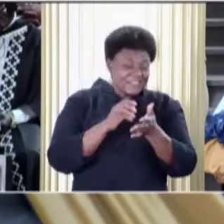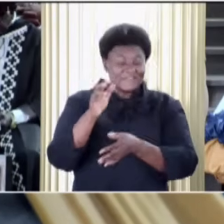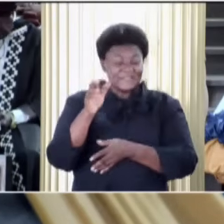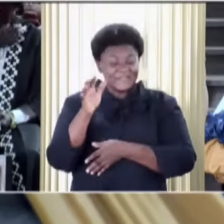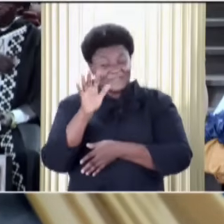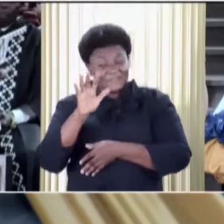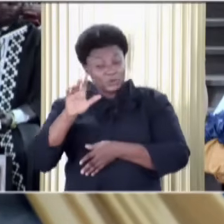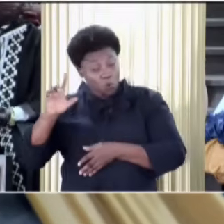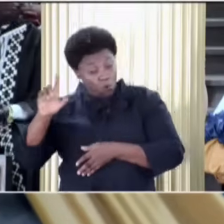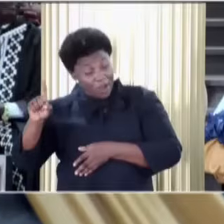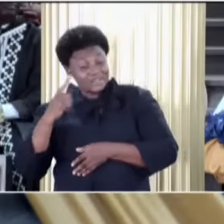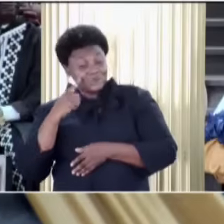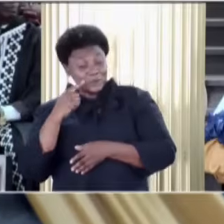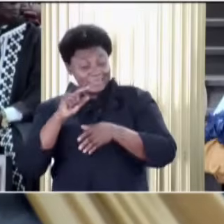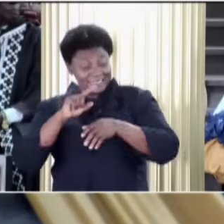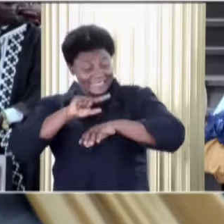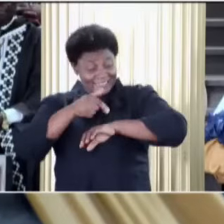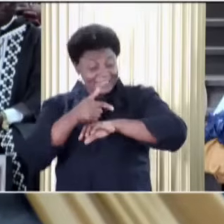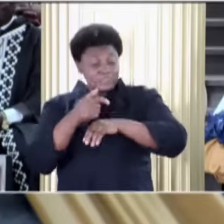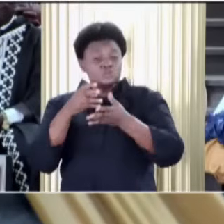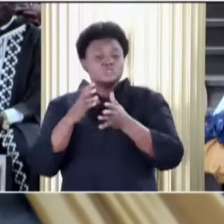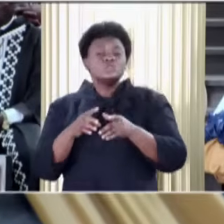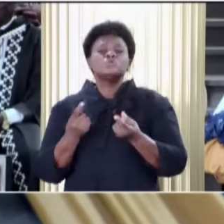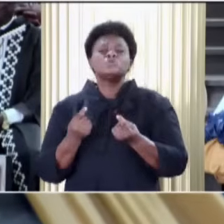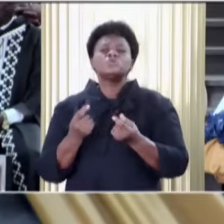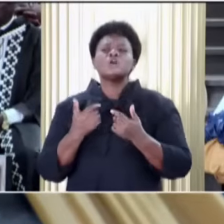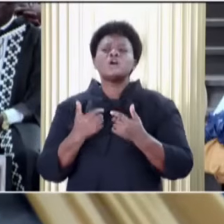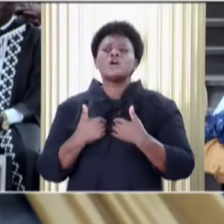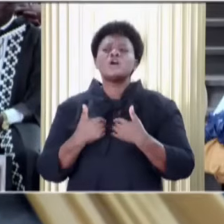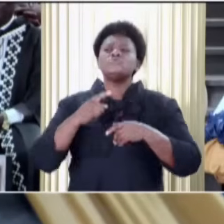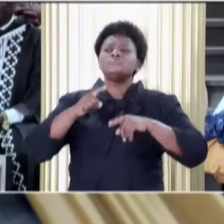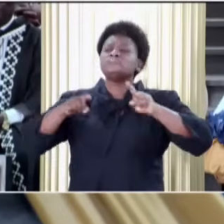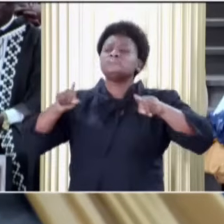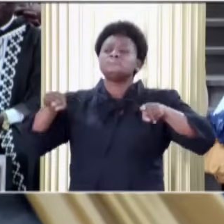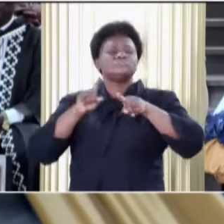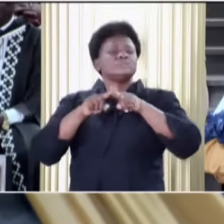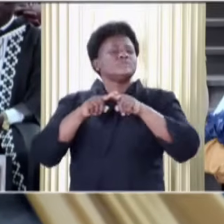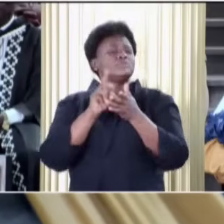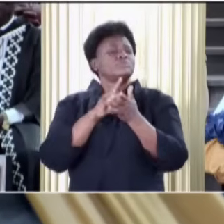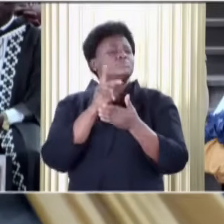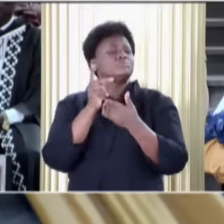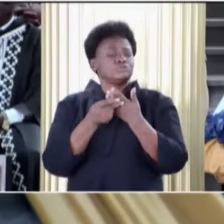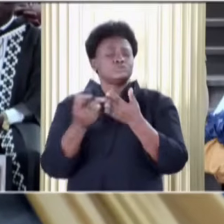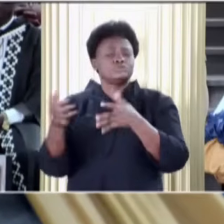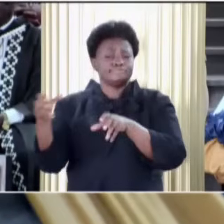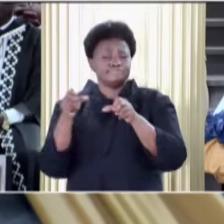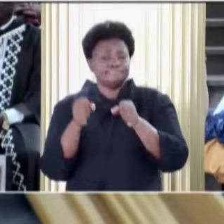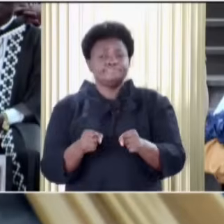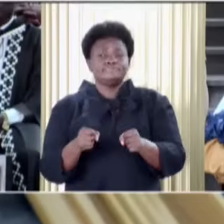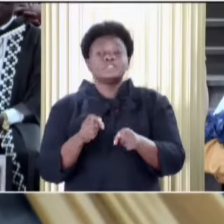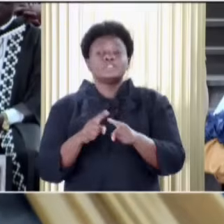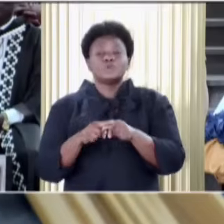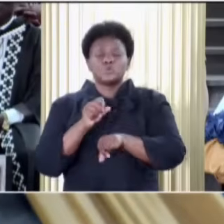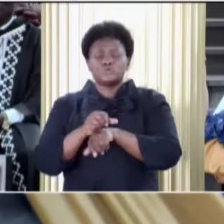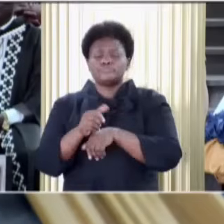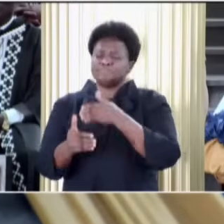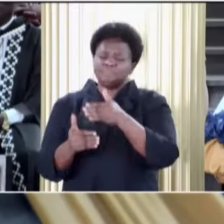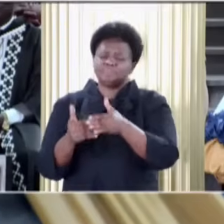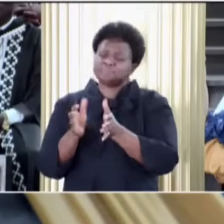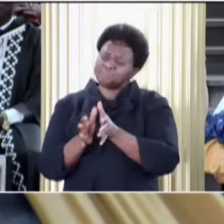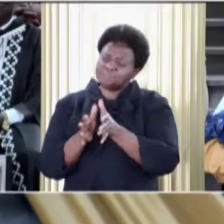6,651 graduate students have enrolled in various programs, and we continue to work towards